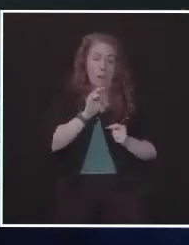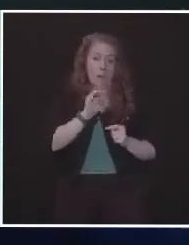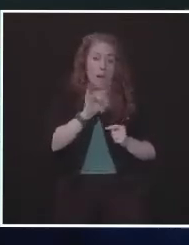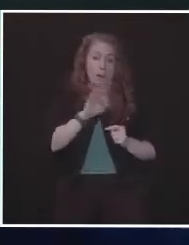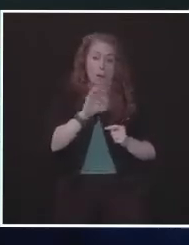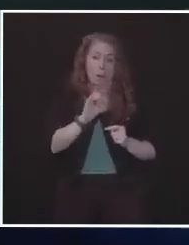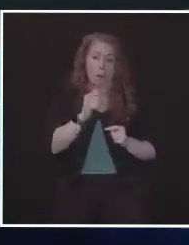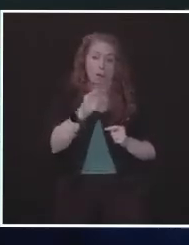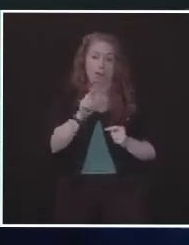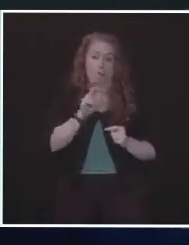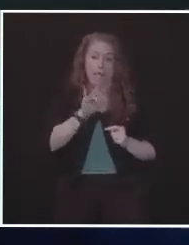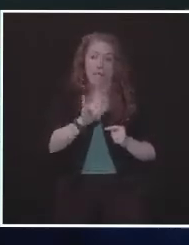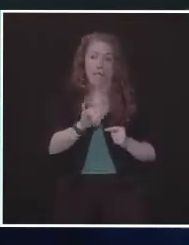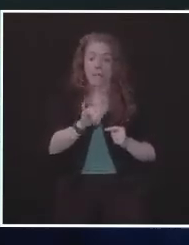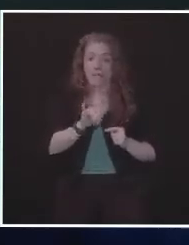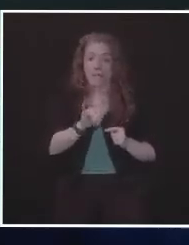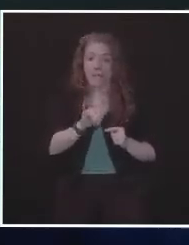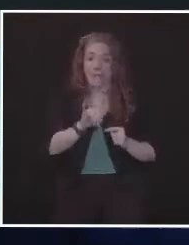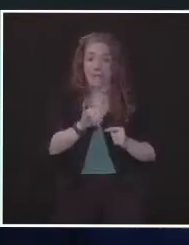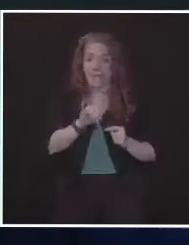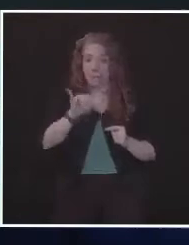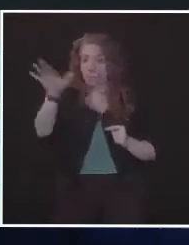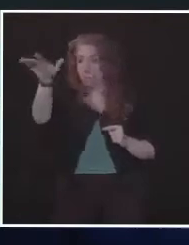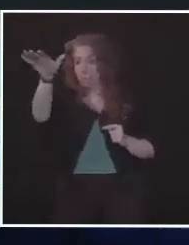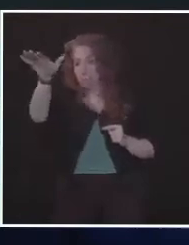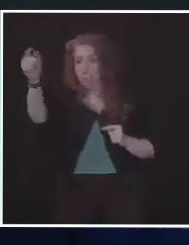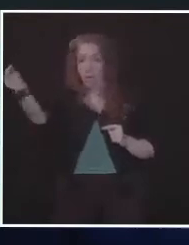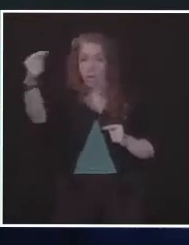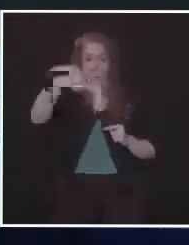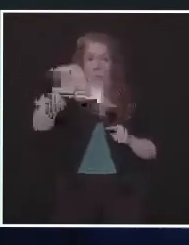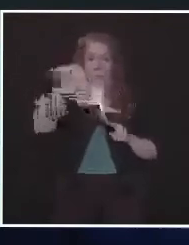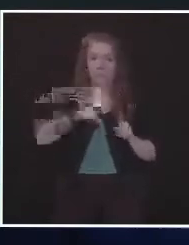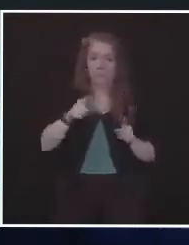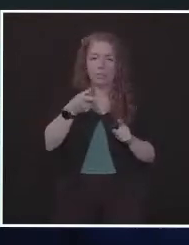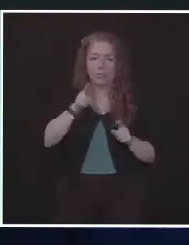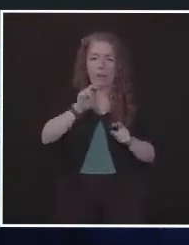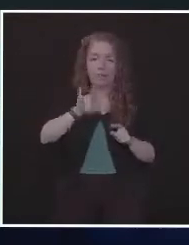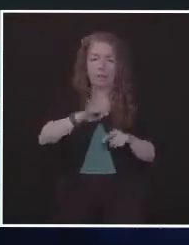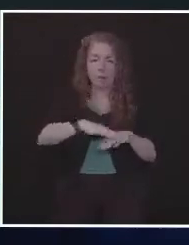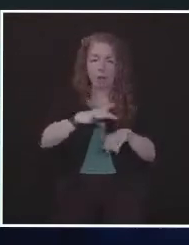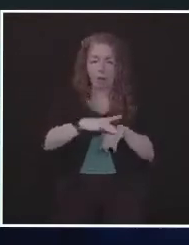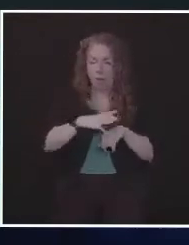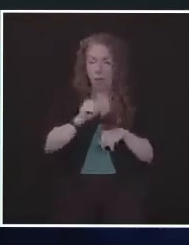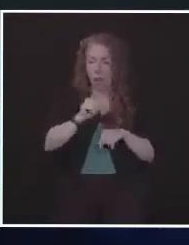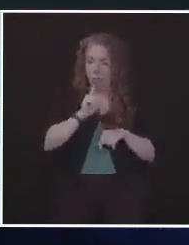different gravity field here on Earth, and be able to really test those physical,